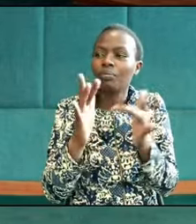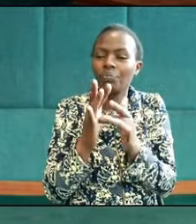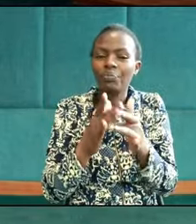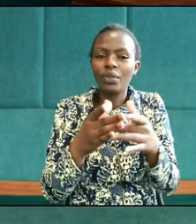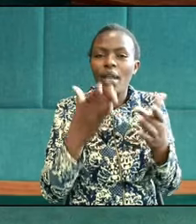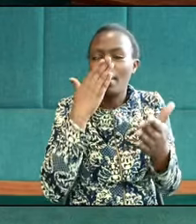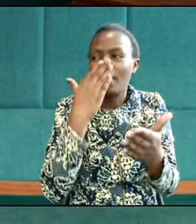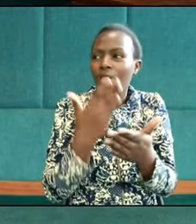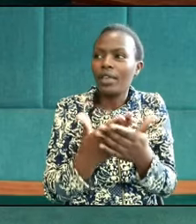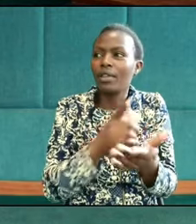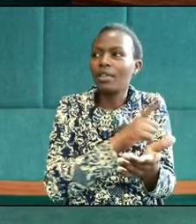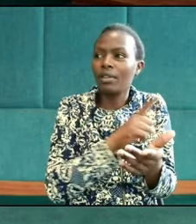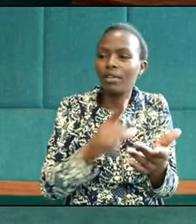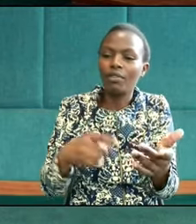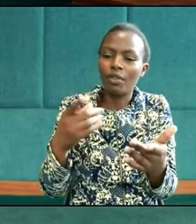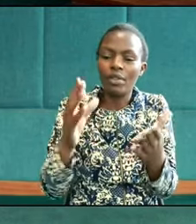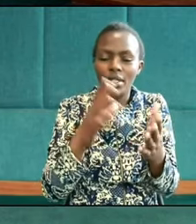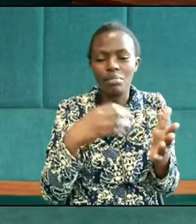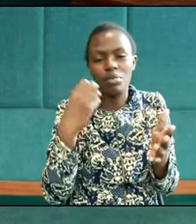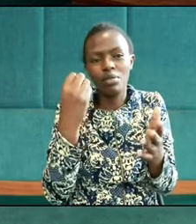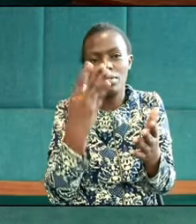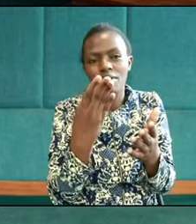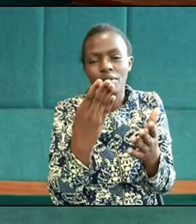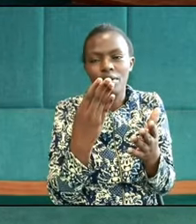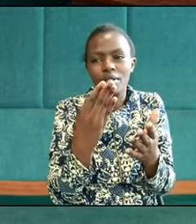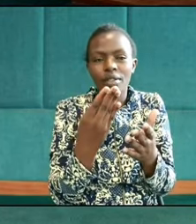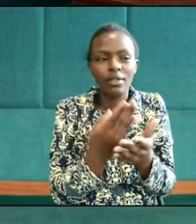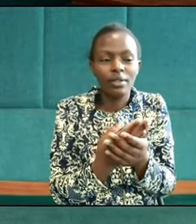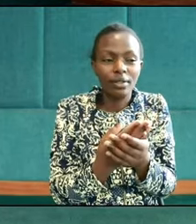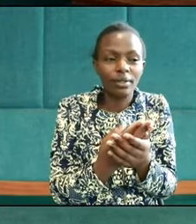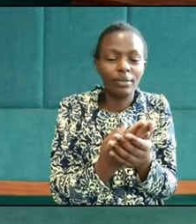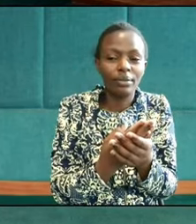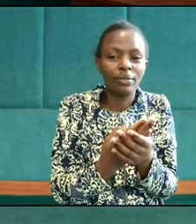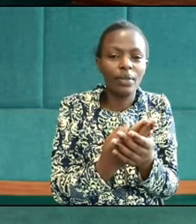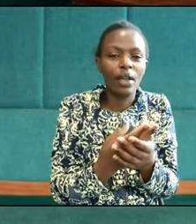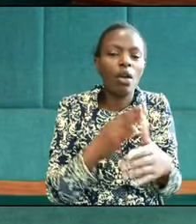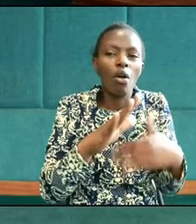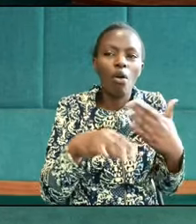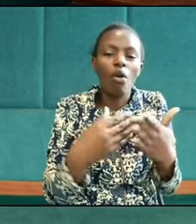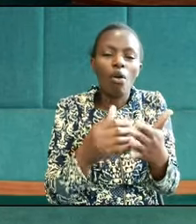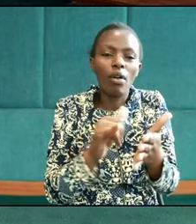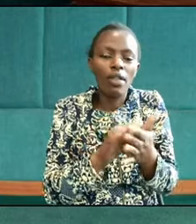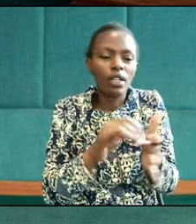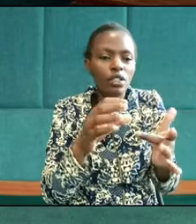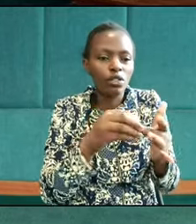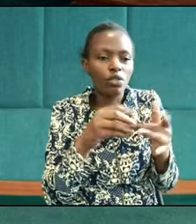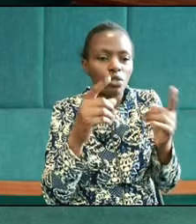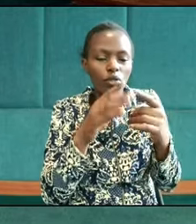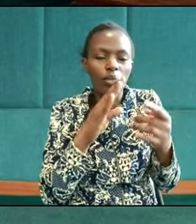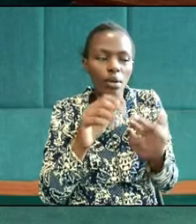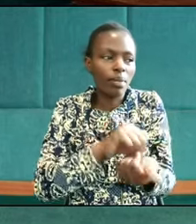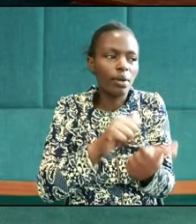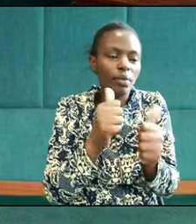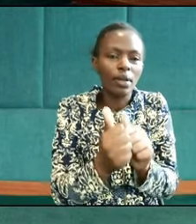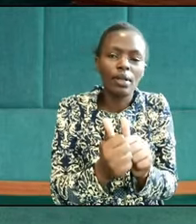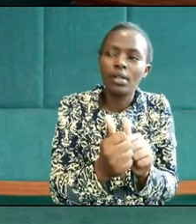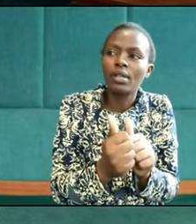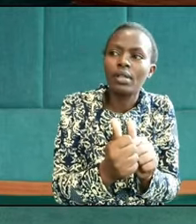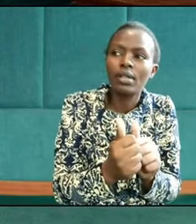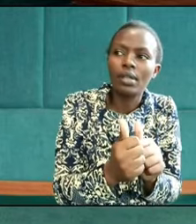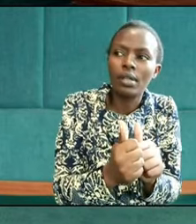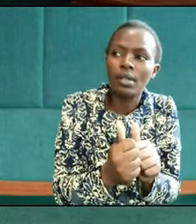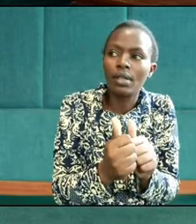helping us have this beautiful sermon. Please help many people to choose to be baptized and help us to celebrate the Holy